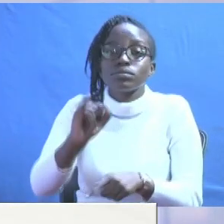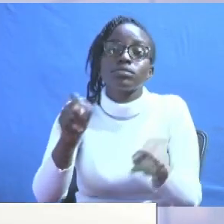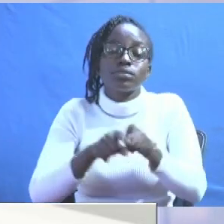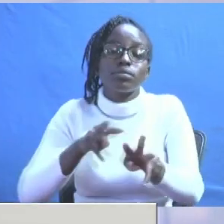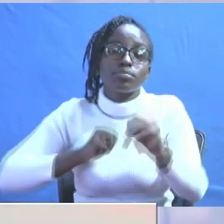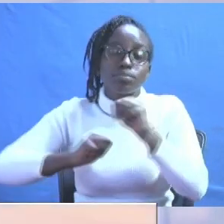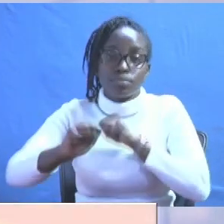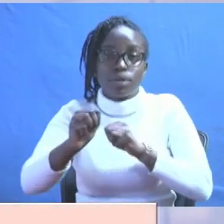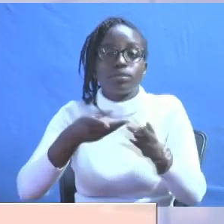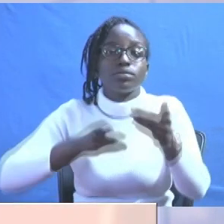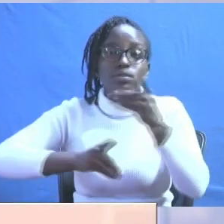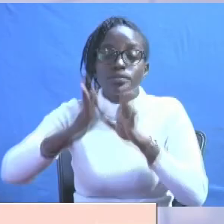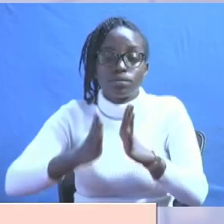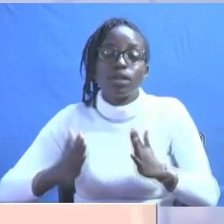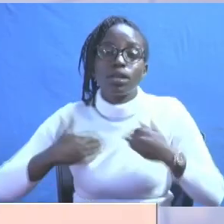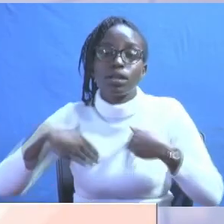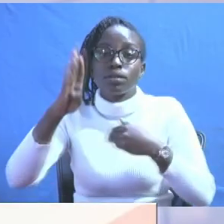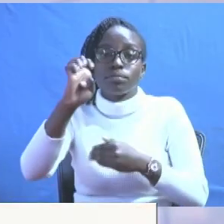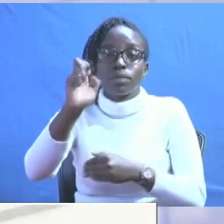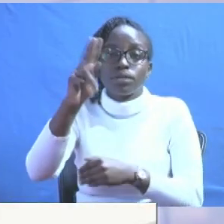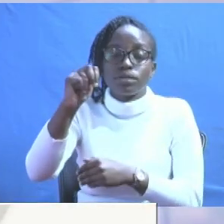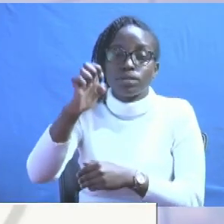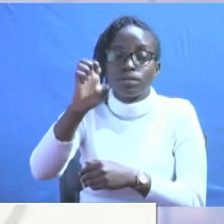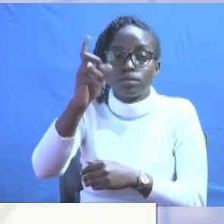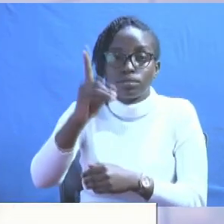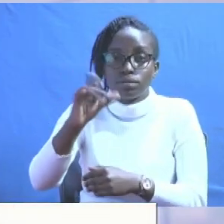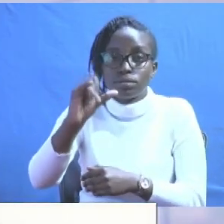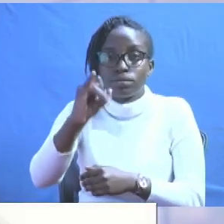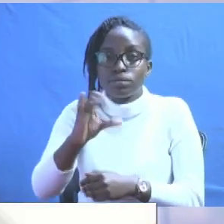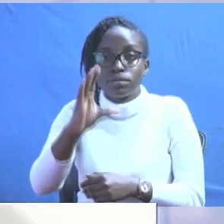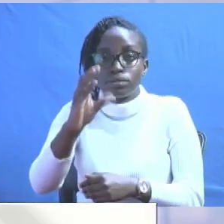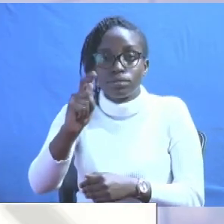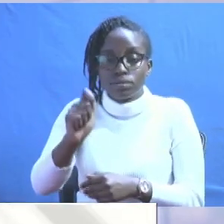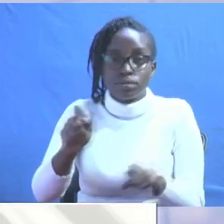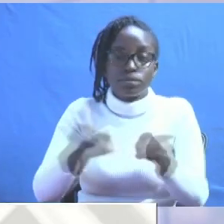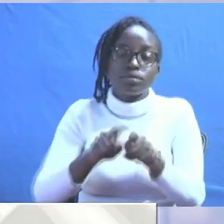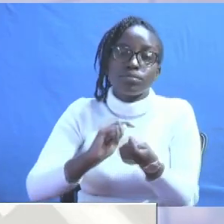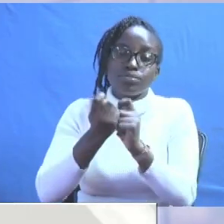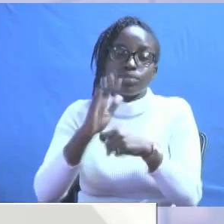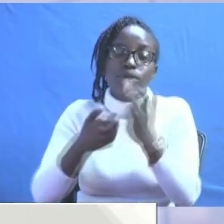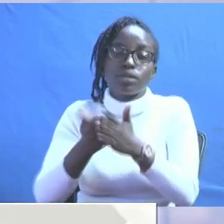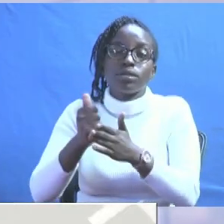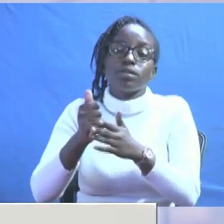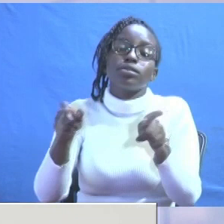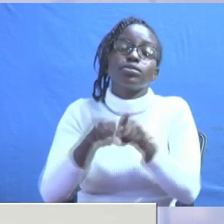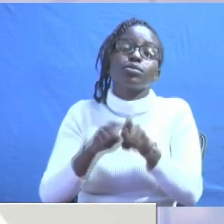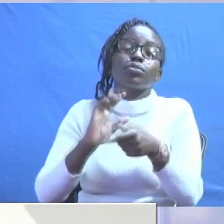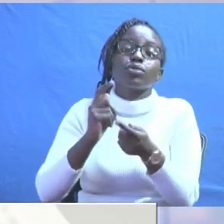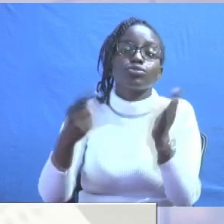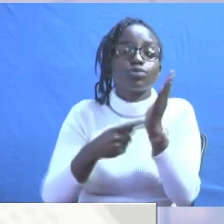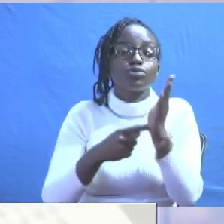Director Benedict Misoi highlighted the transformative potential of AI technology, describing it